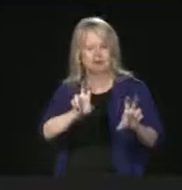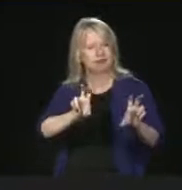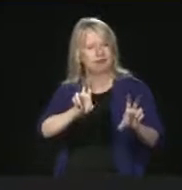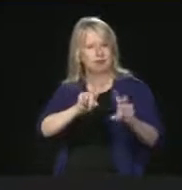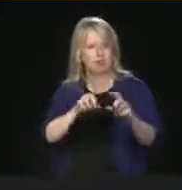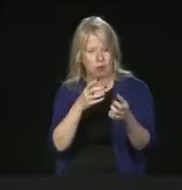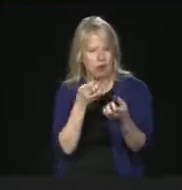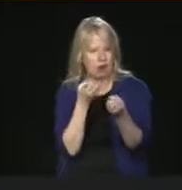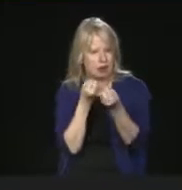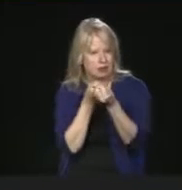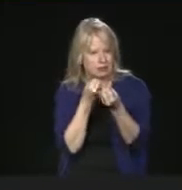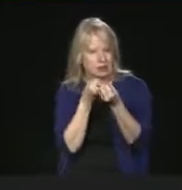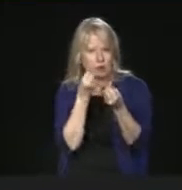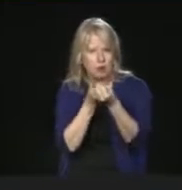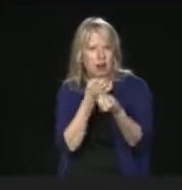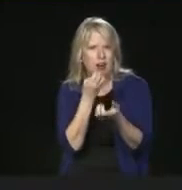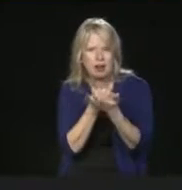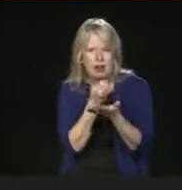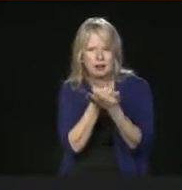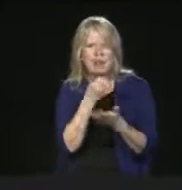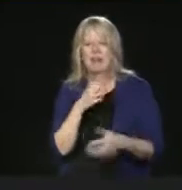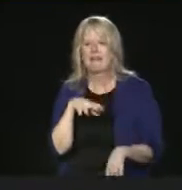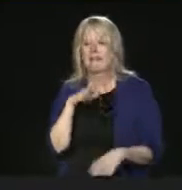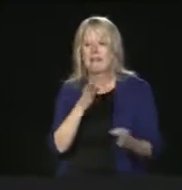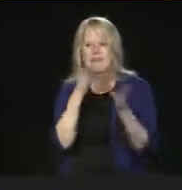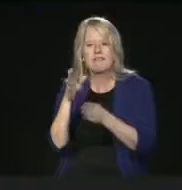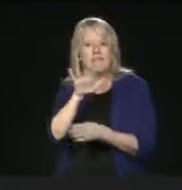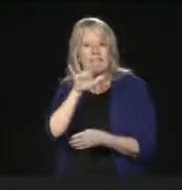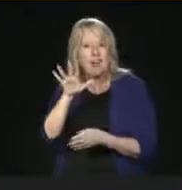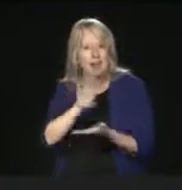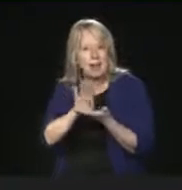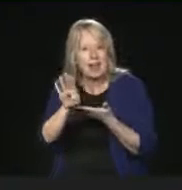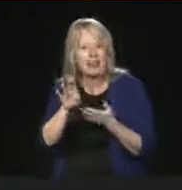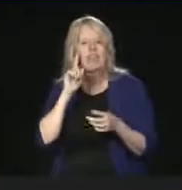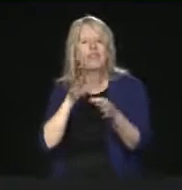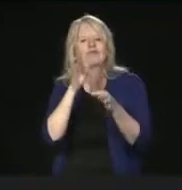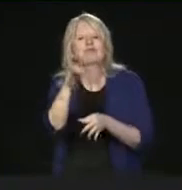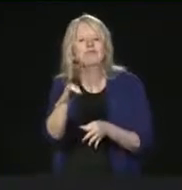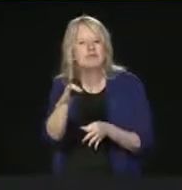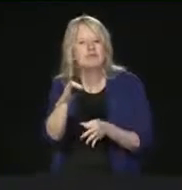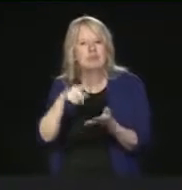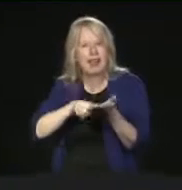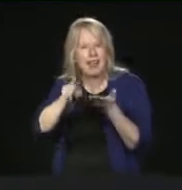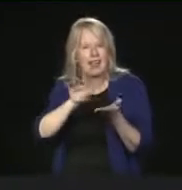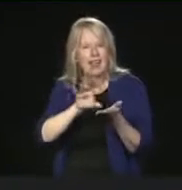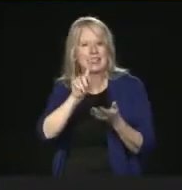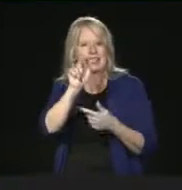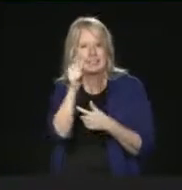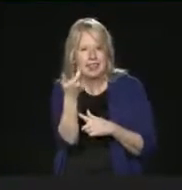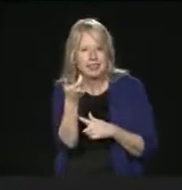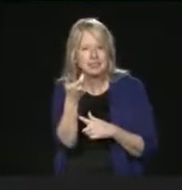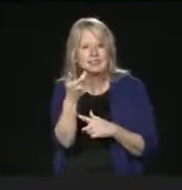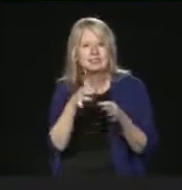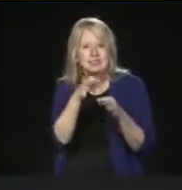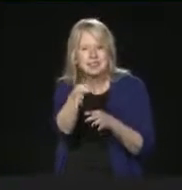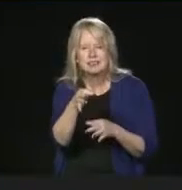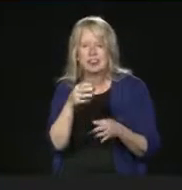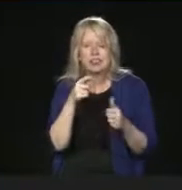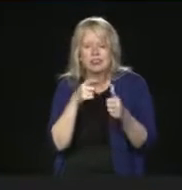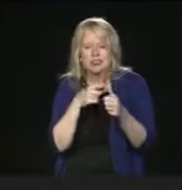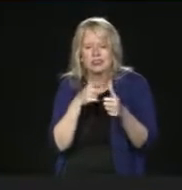the $55 billion in deferred taxes, these are only a very first